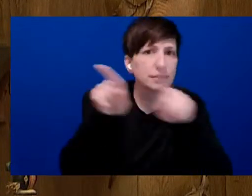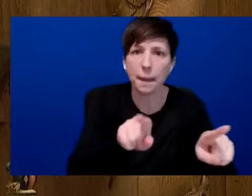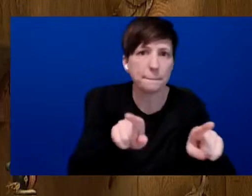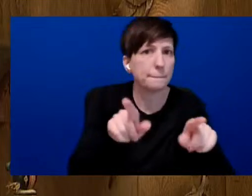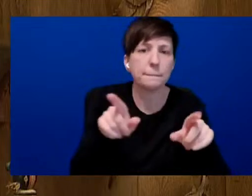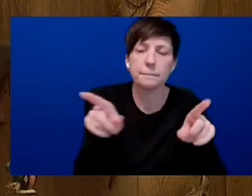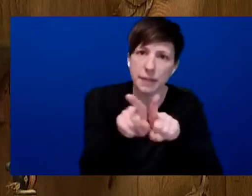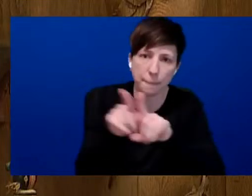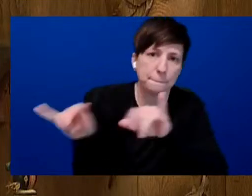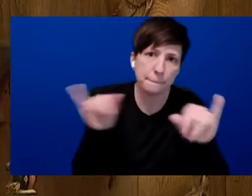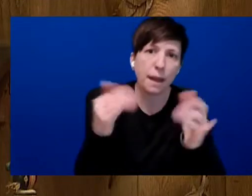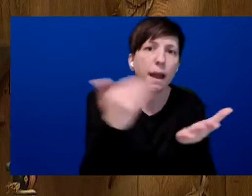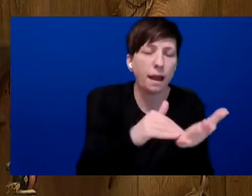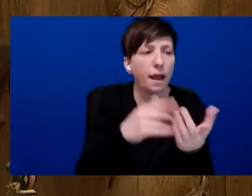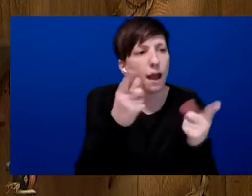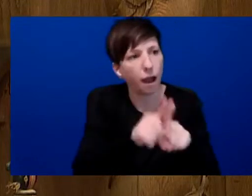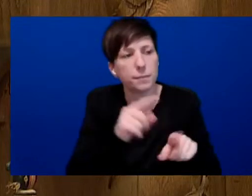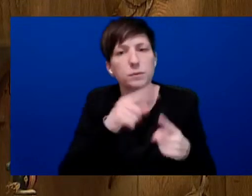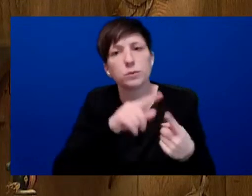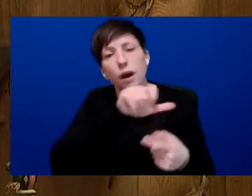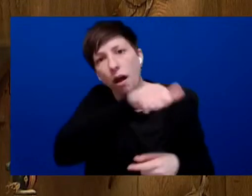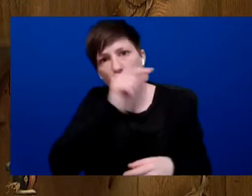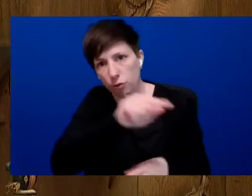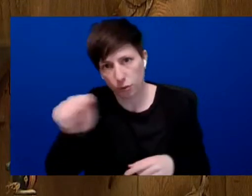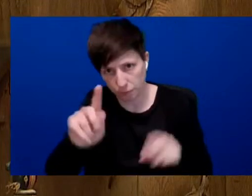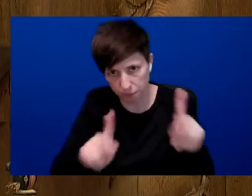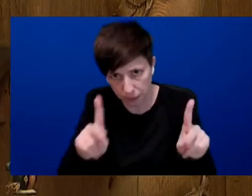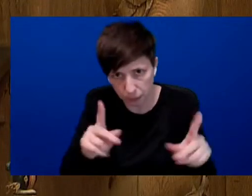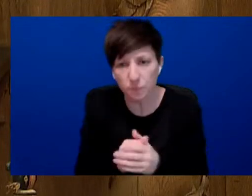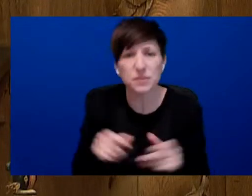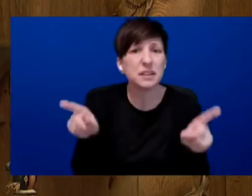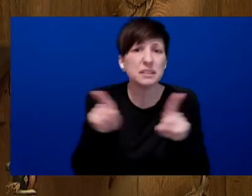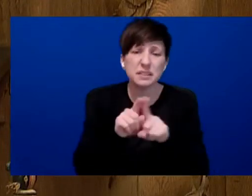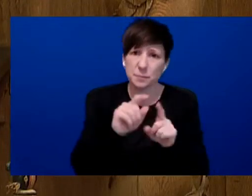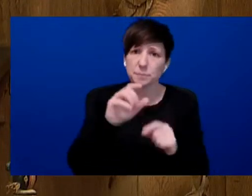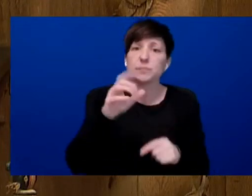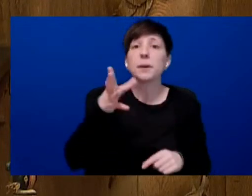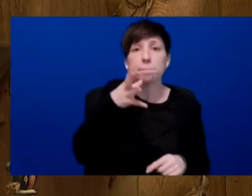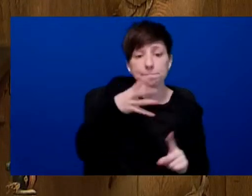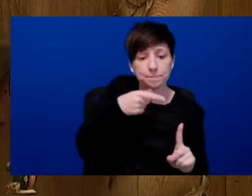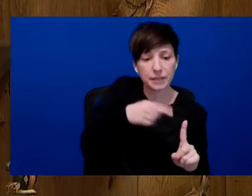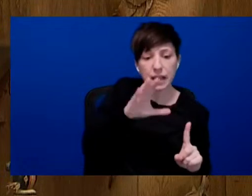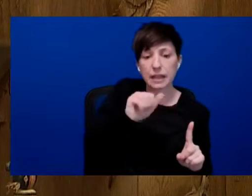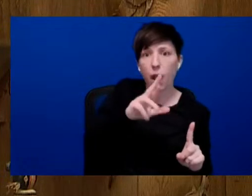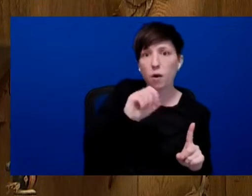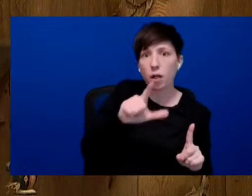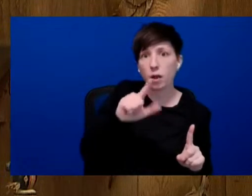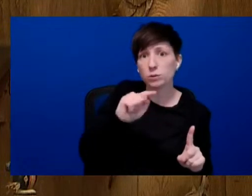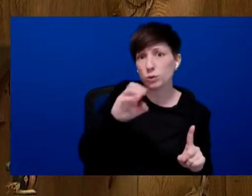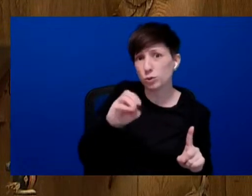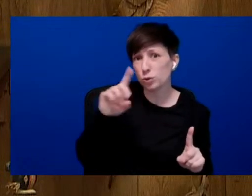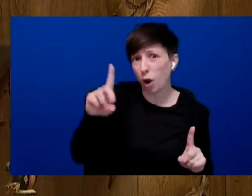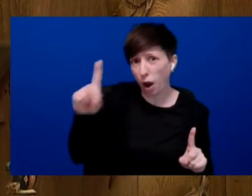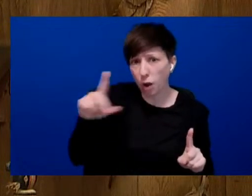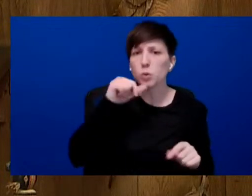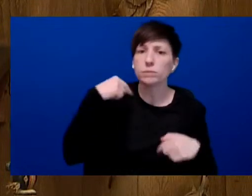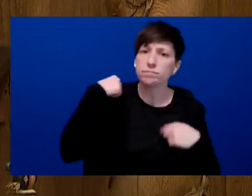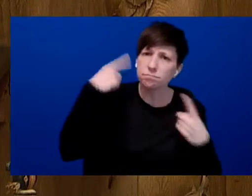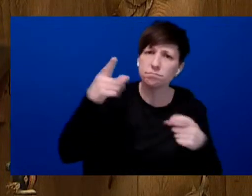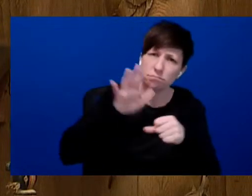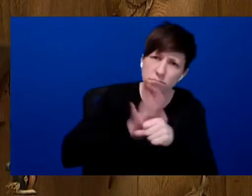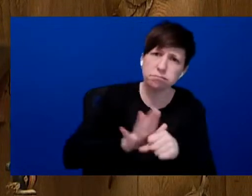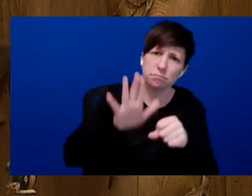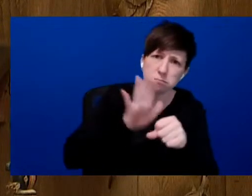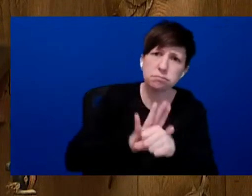on the advocacy of Carol Todd, who has continued to shed light on the issue of bullying, cyberbullying, and online safety